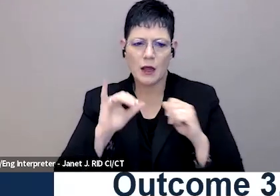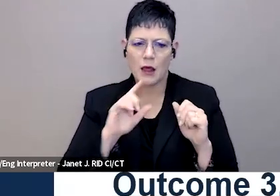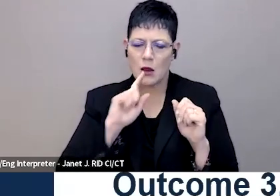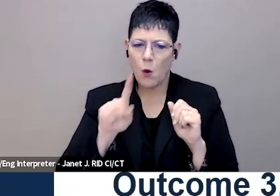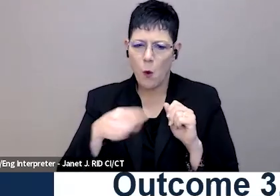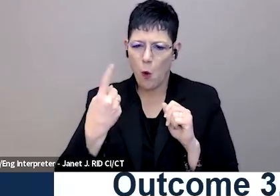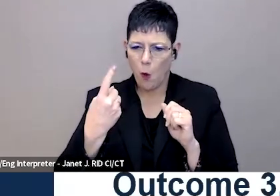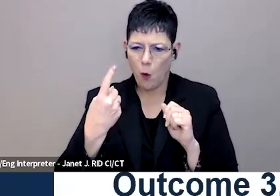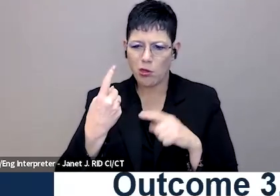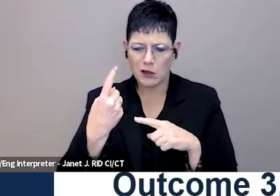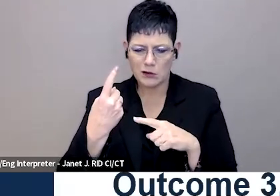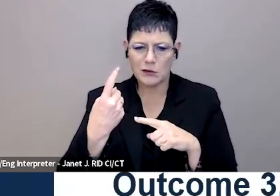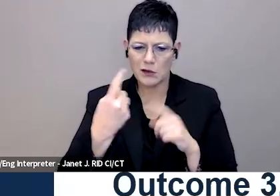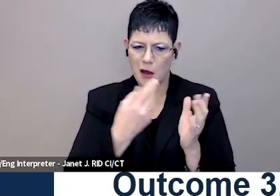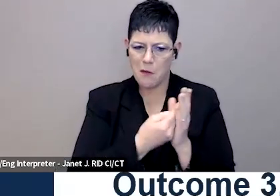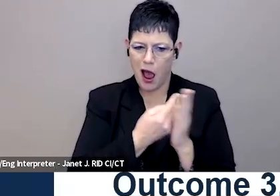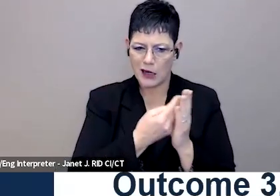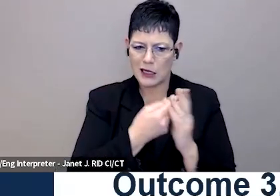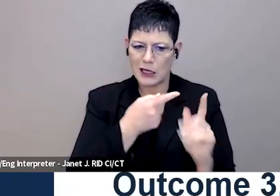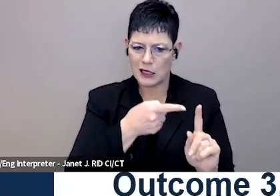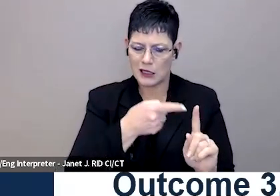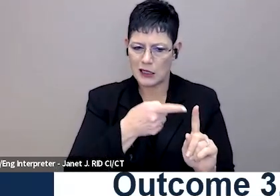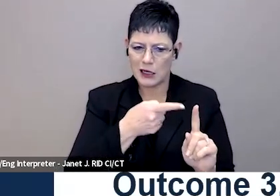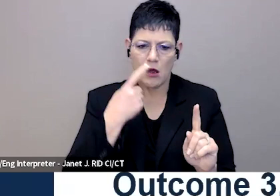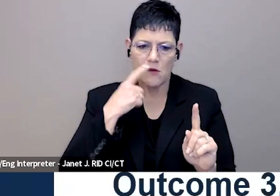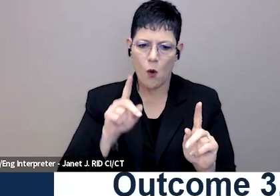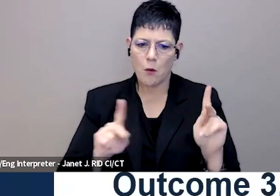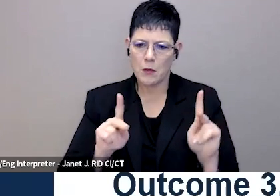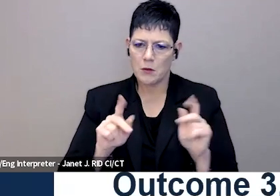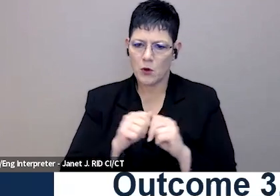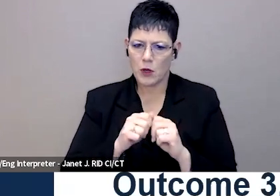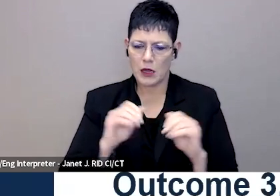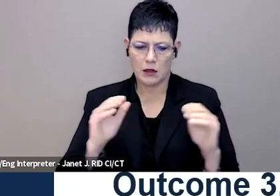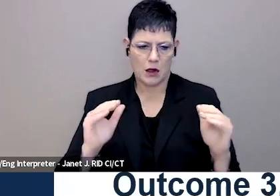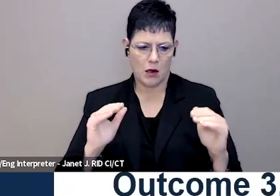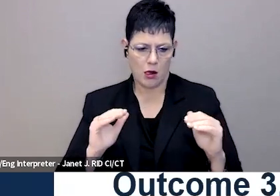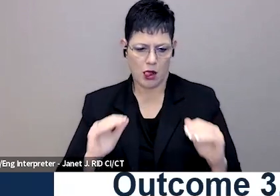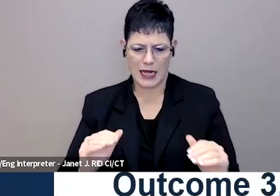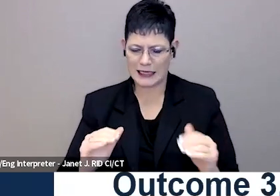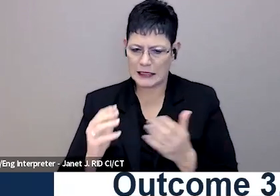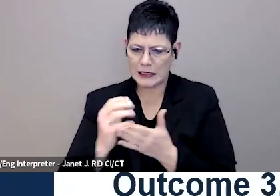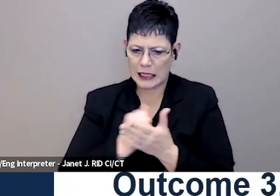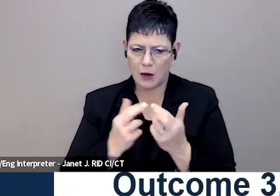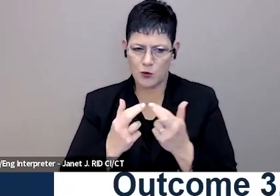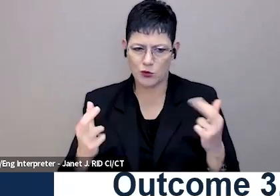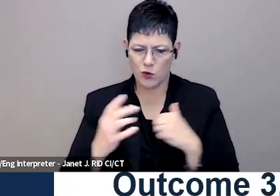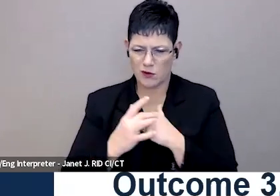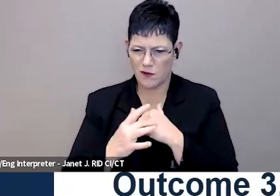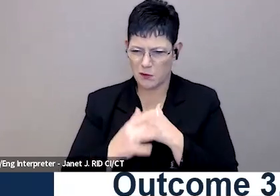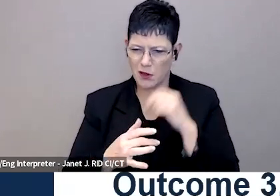only source of paid coverage for people with the lowest income and resources.